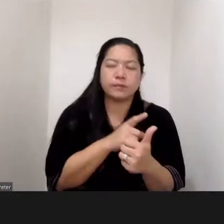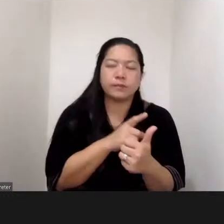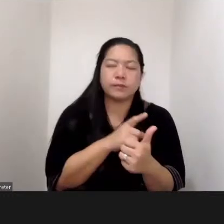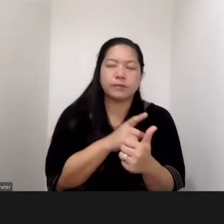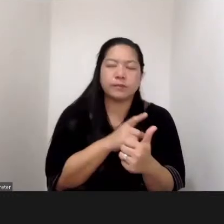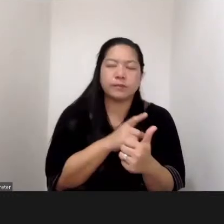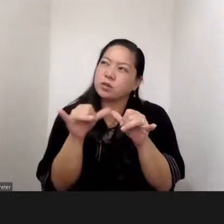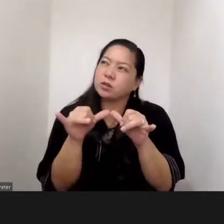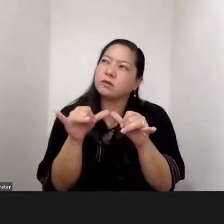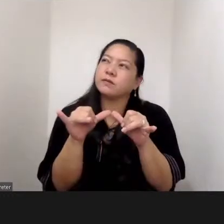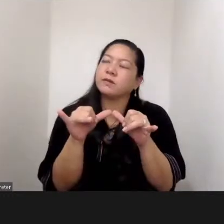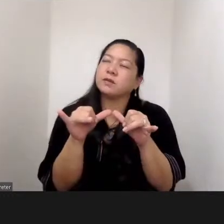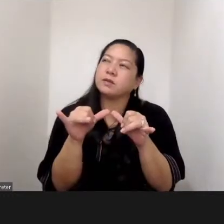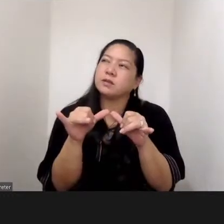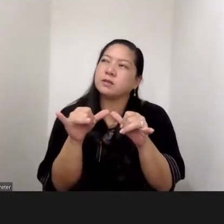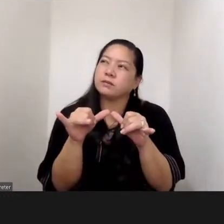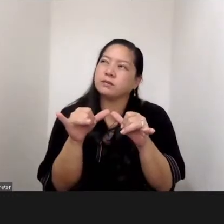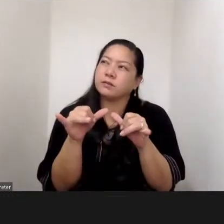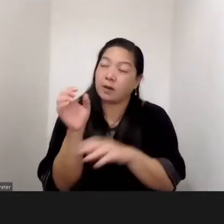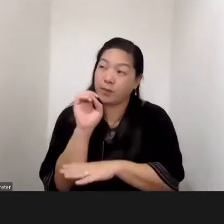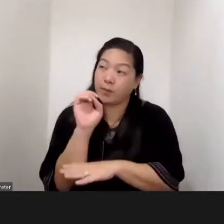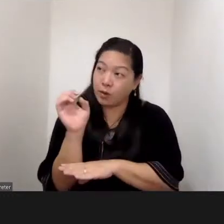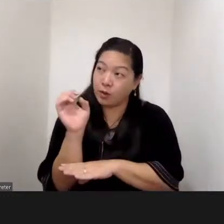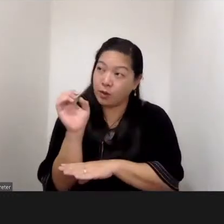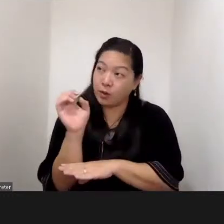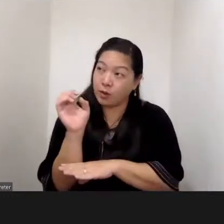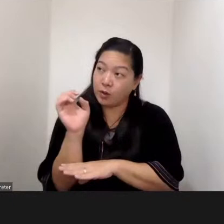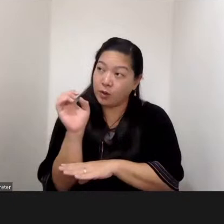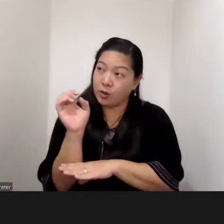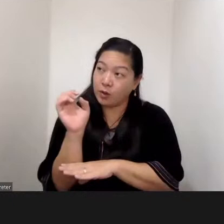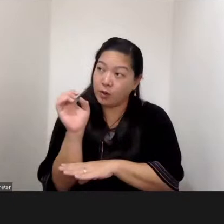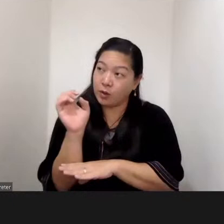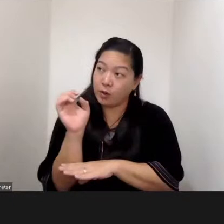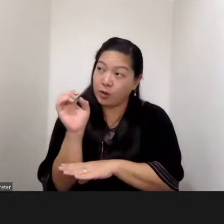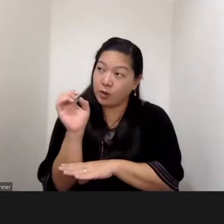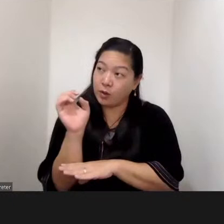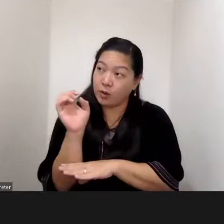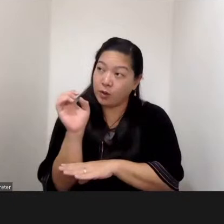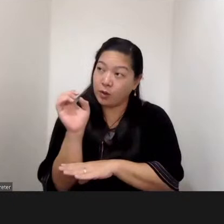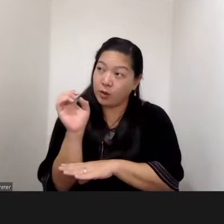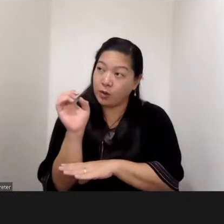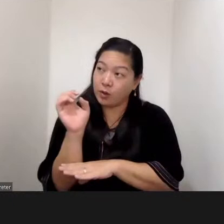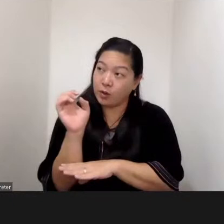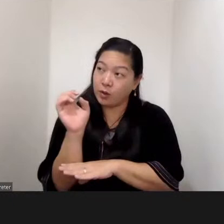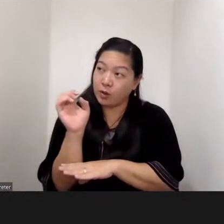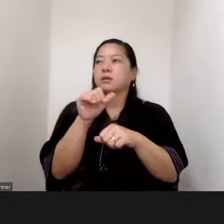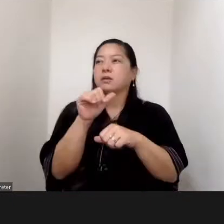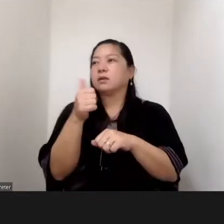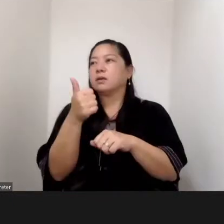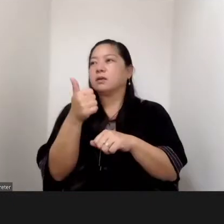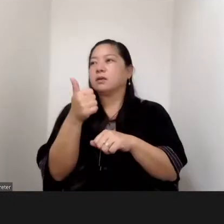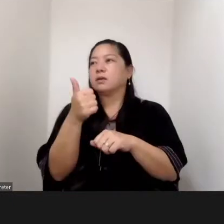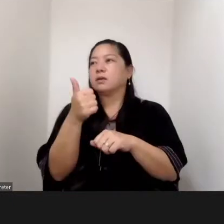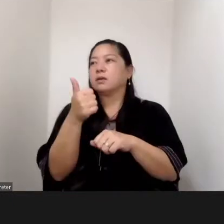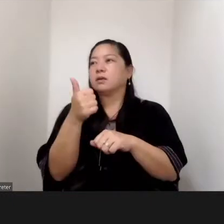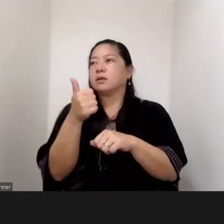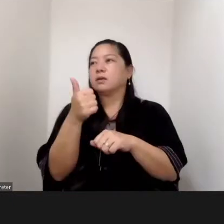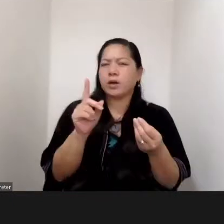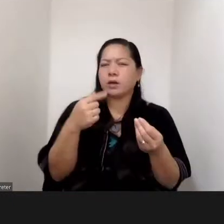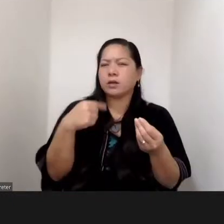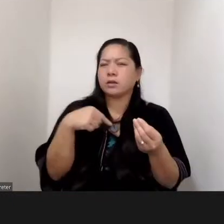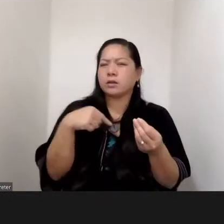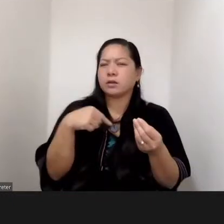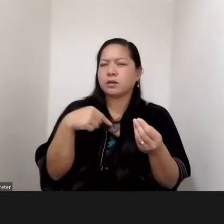a state of emergency, and there wasn't a situation where